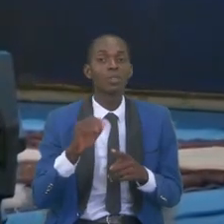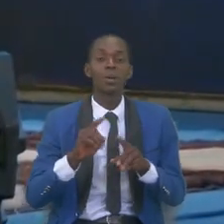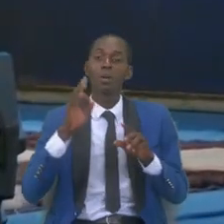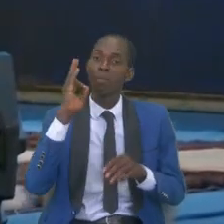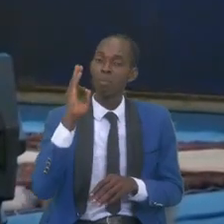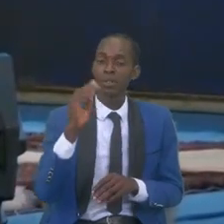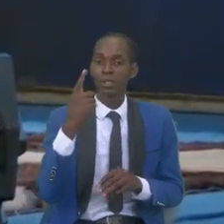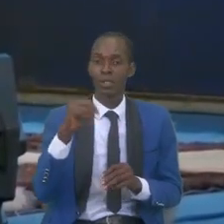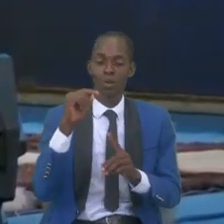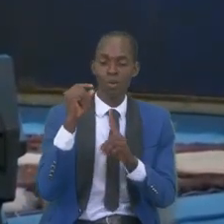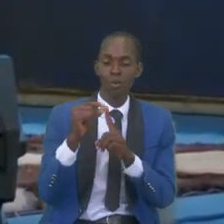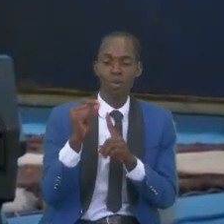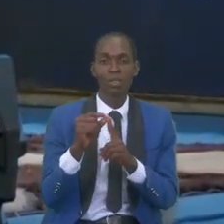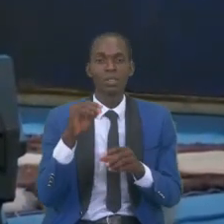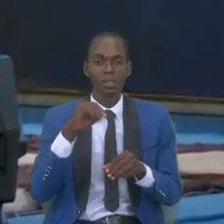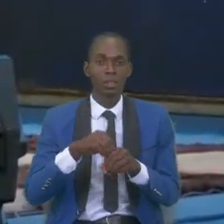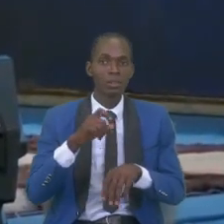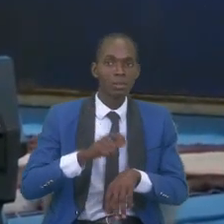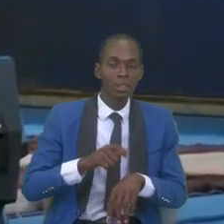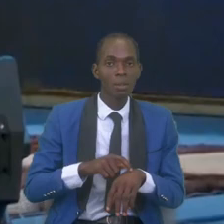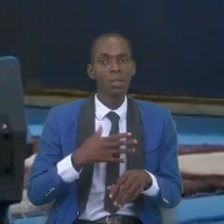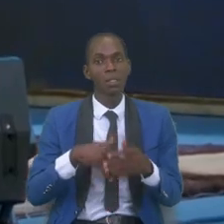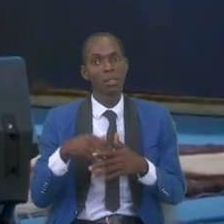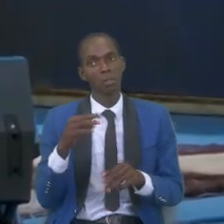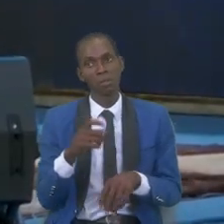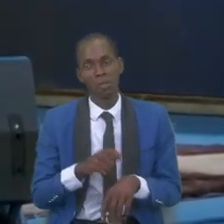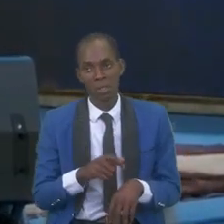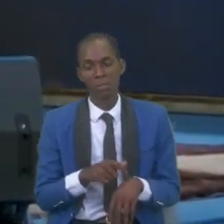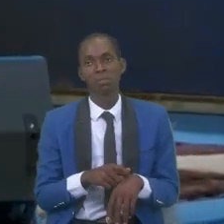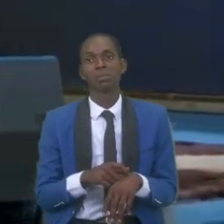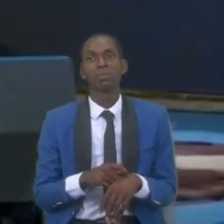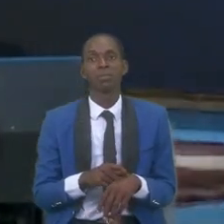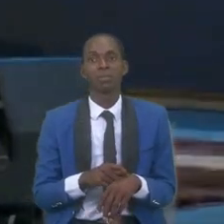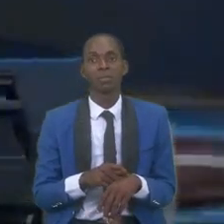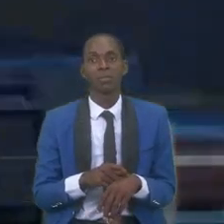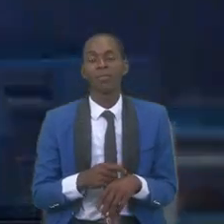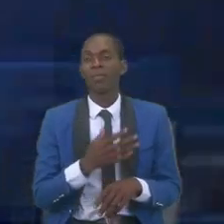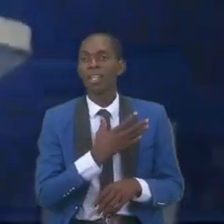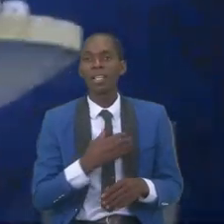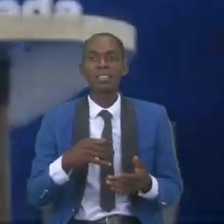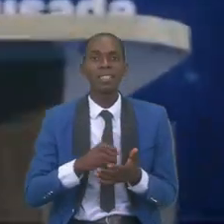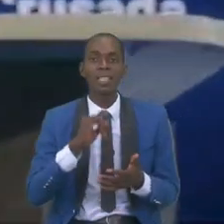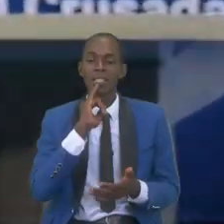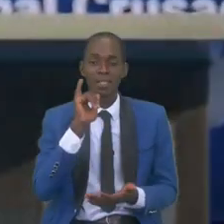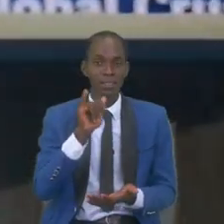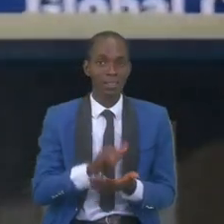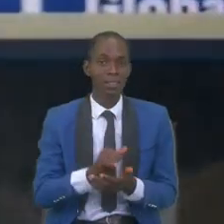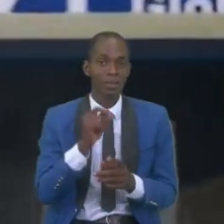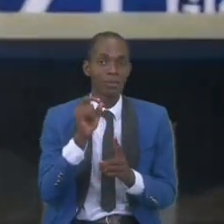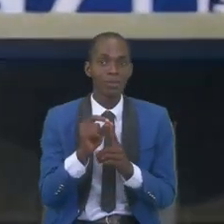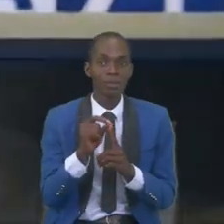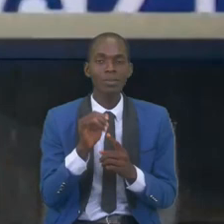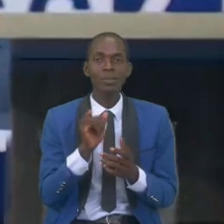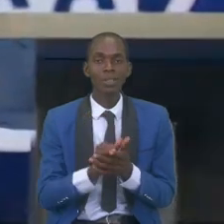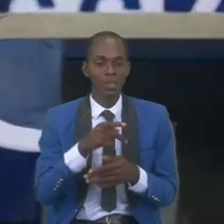instant and in season and out of season. And it is that word that the professional